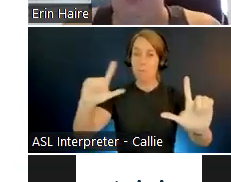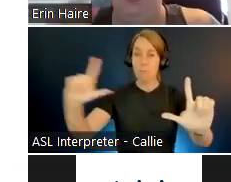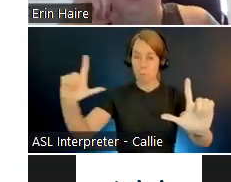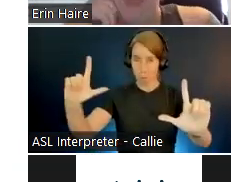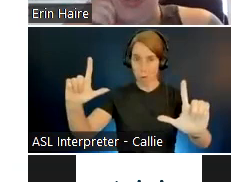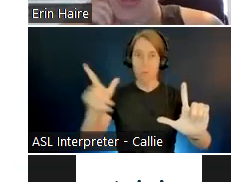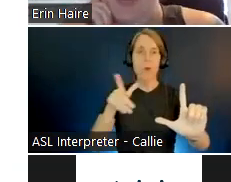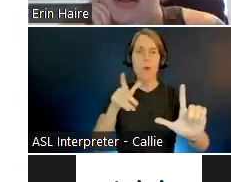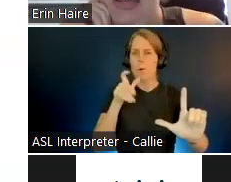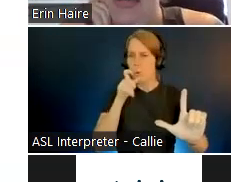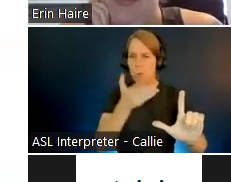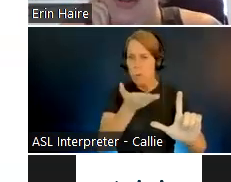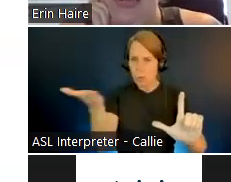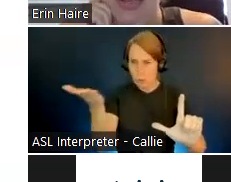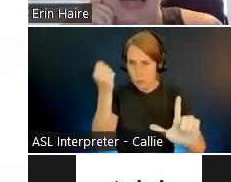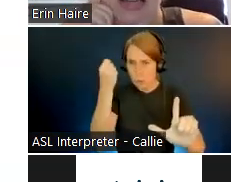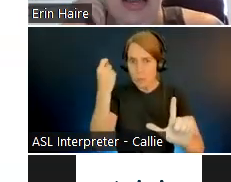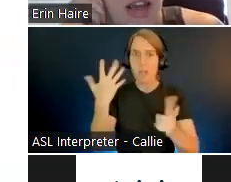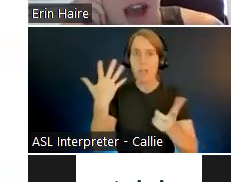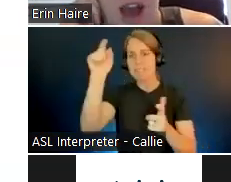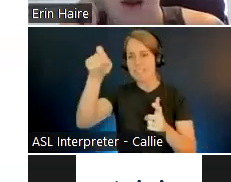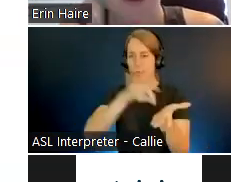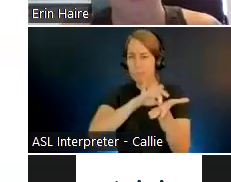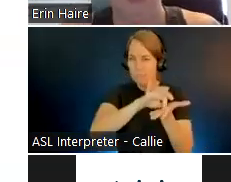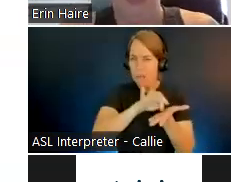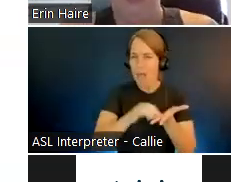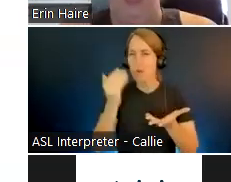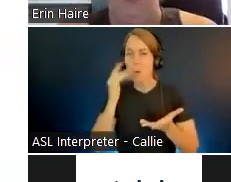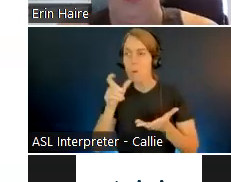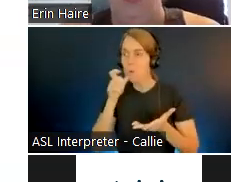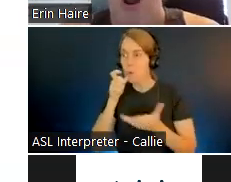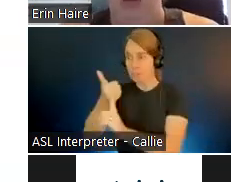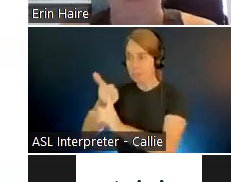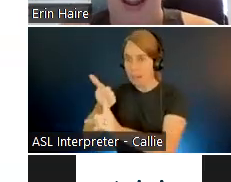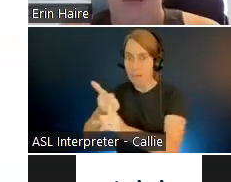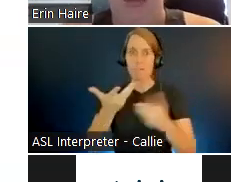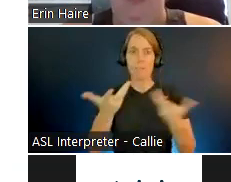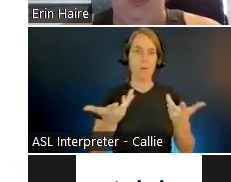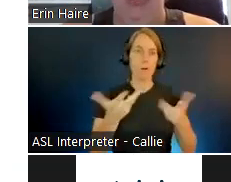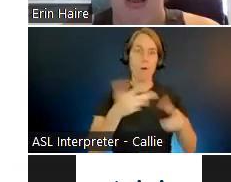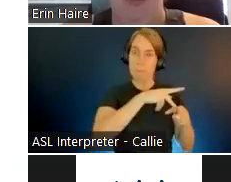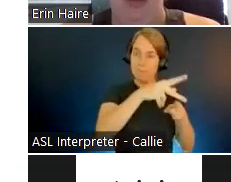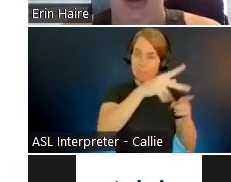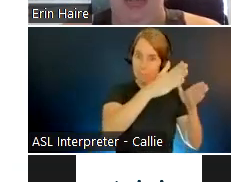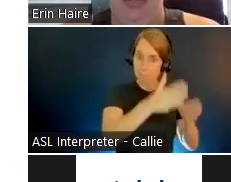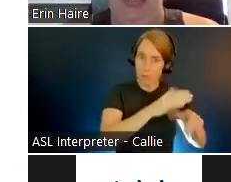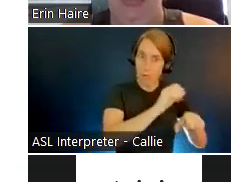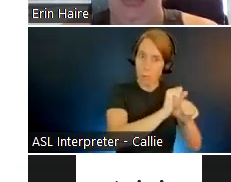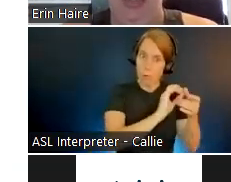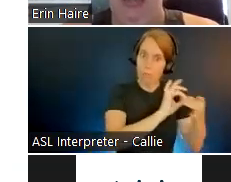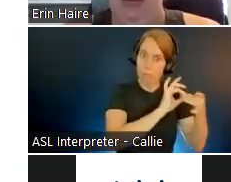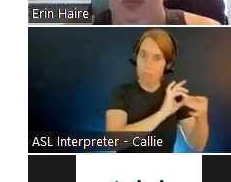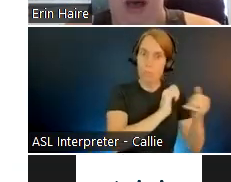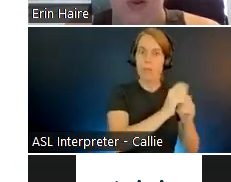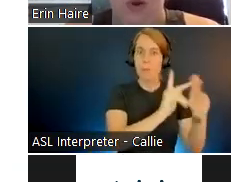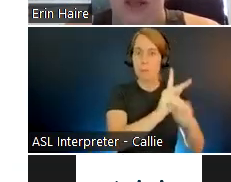So if you would, please, if you're an attendee, let us know who you are. And I'm going to give it just a couple of minutes to